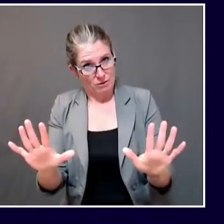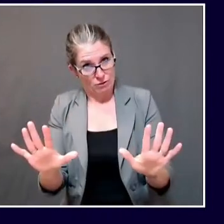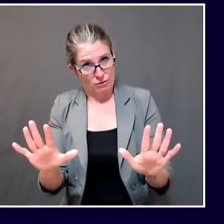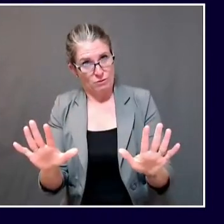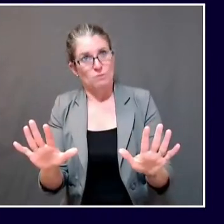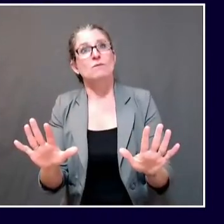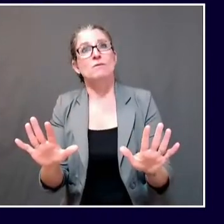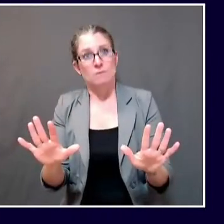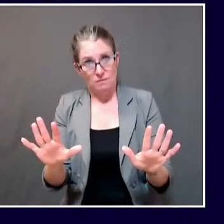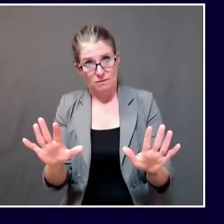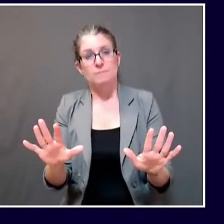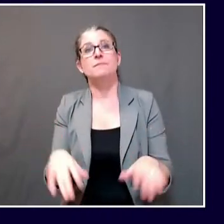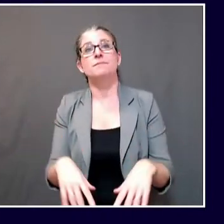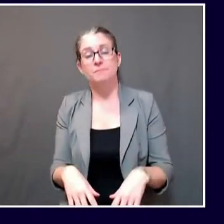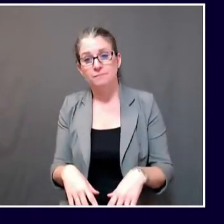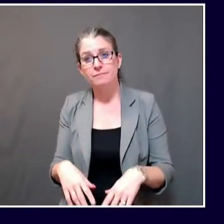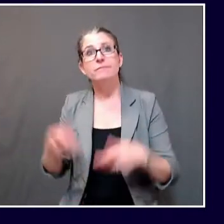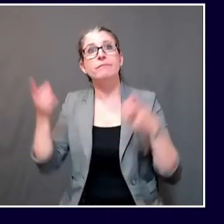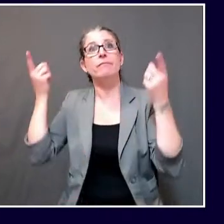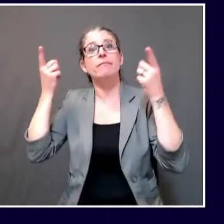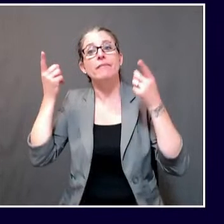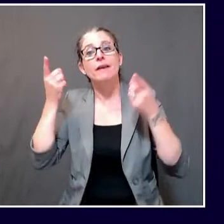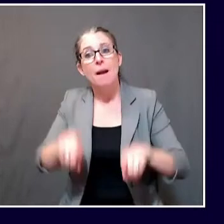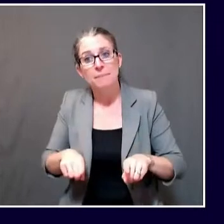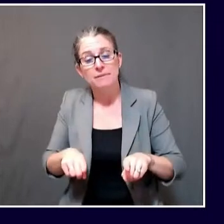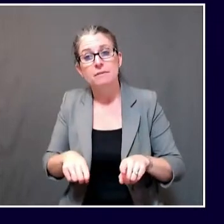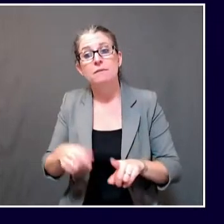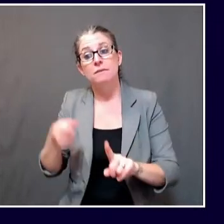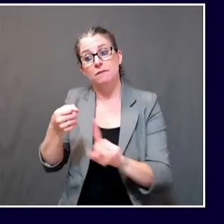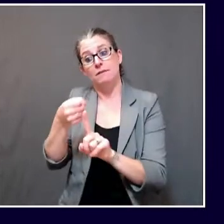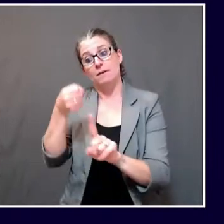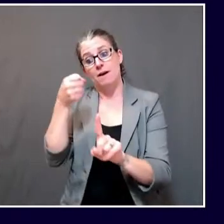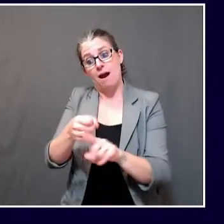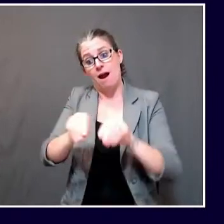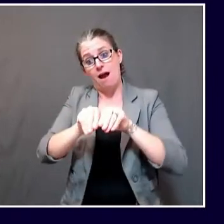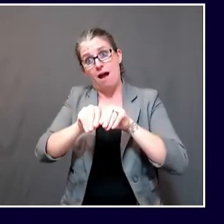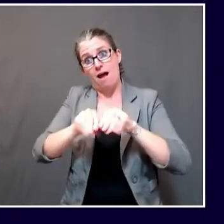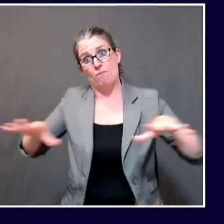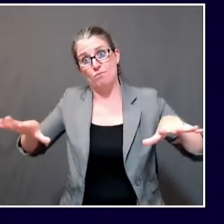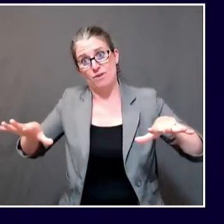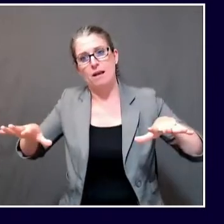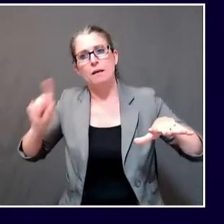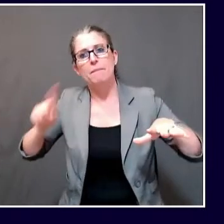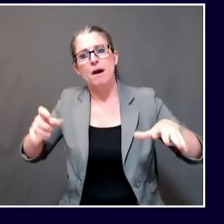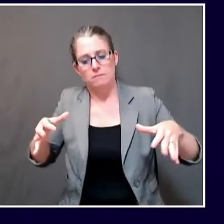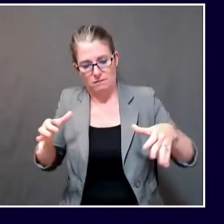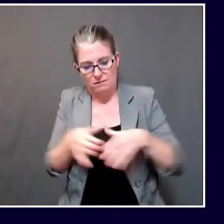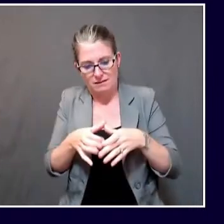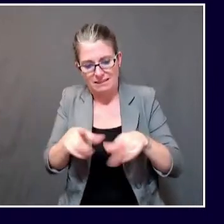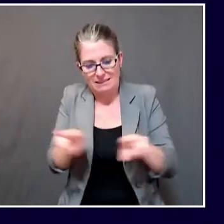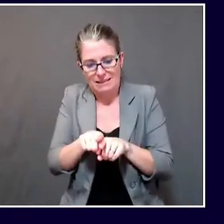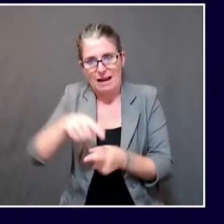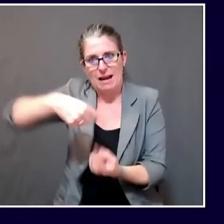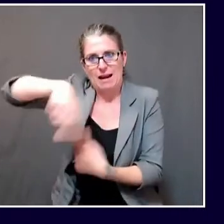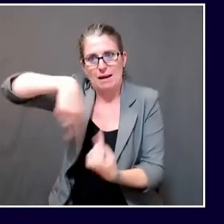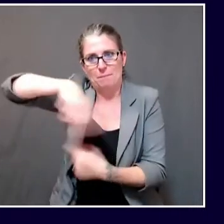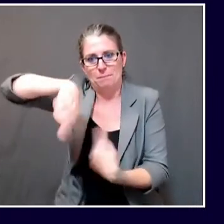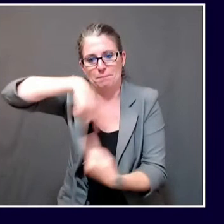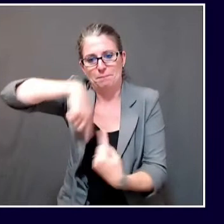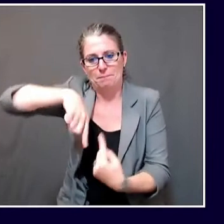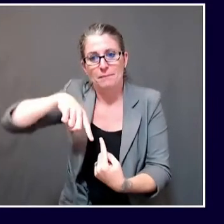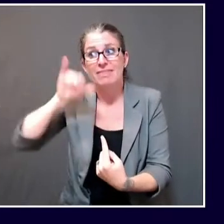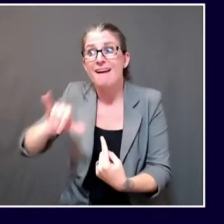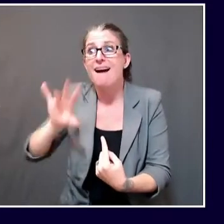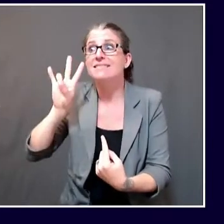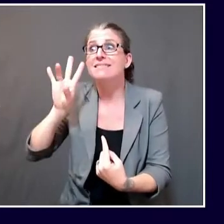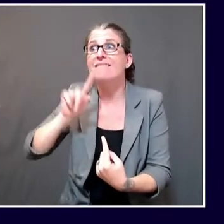community transmission. It's something that's of a concern to us. As it relates to the county in particular, we're keeping our eyes open for any